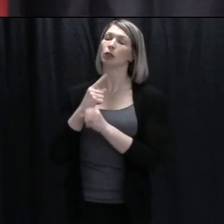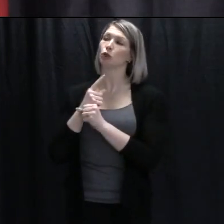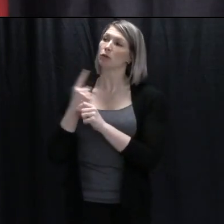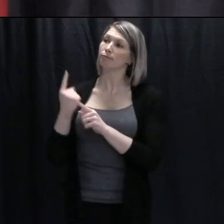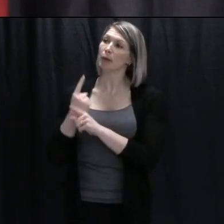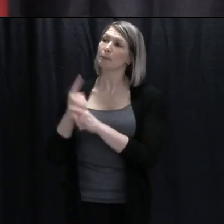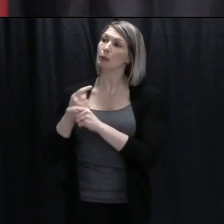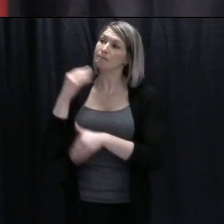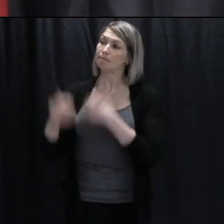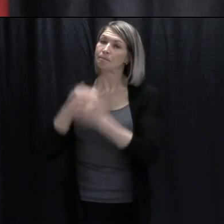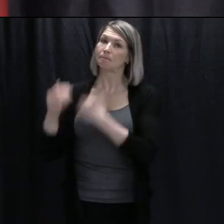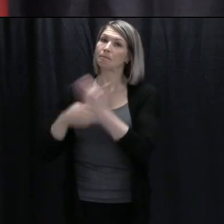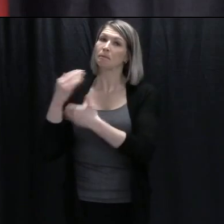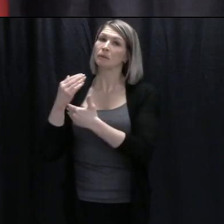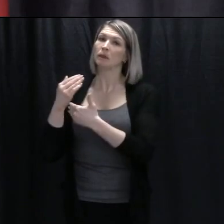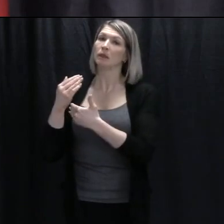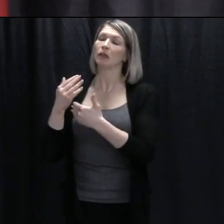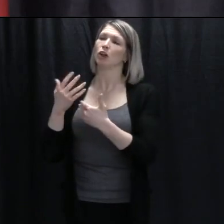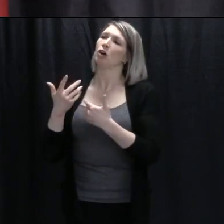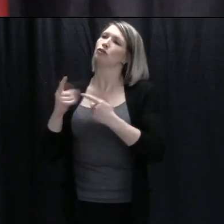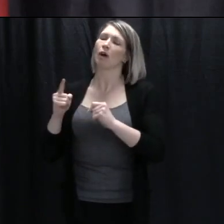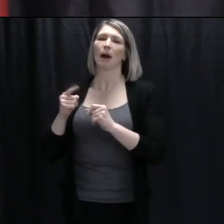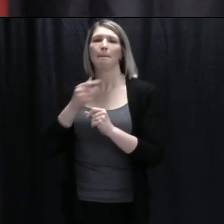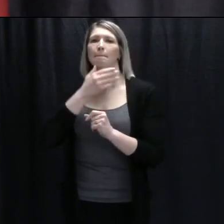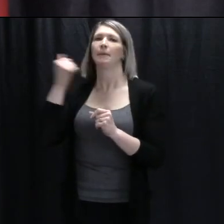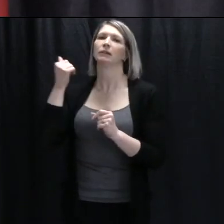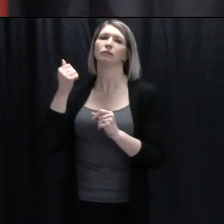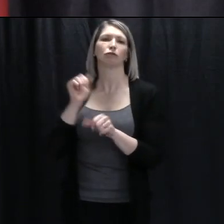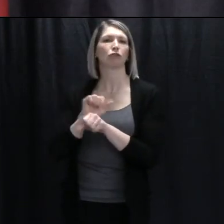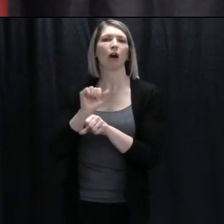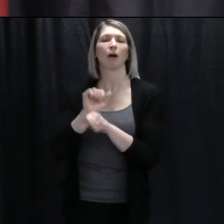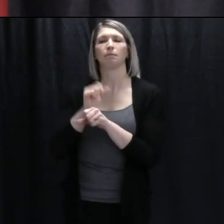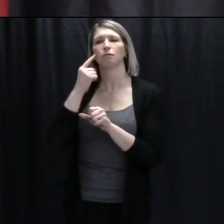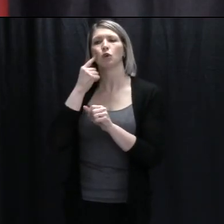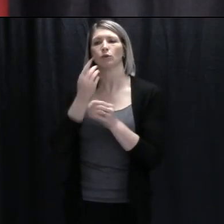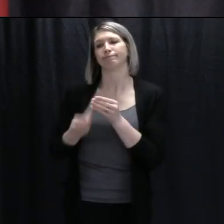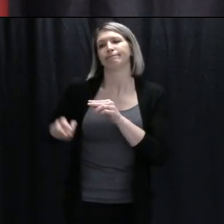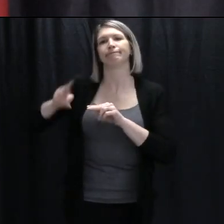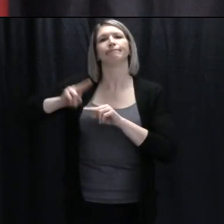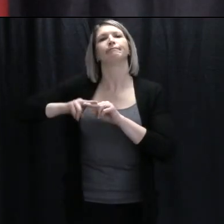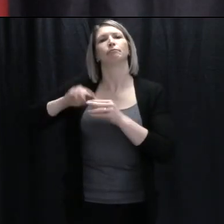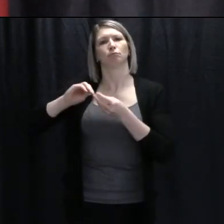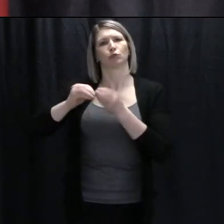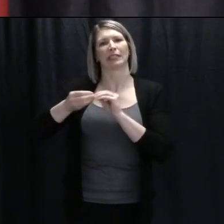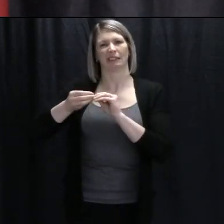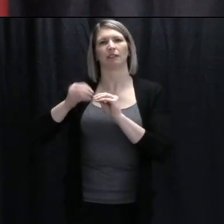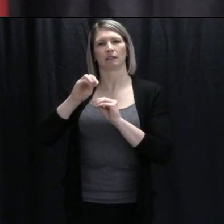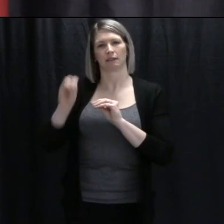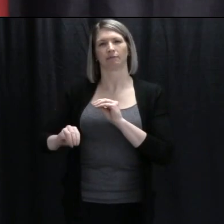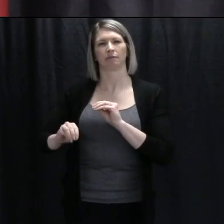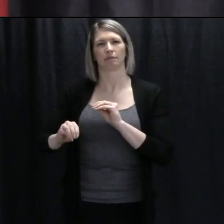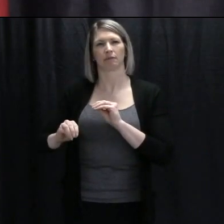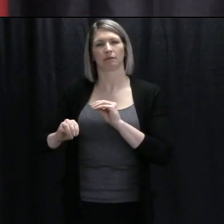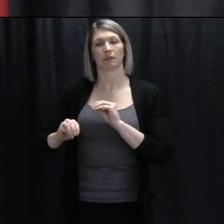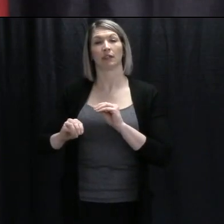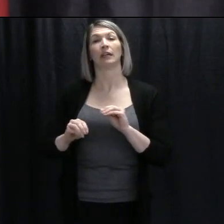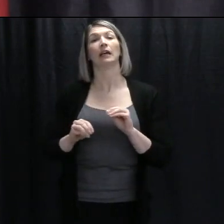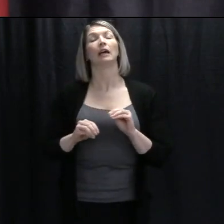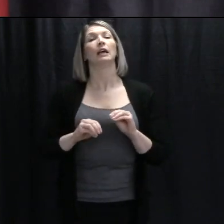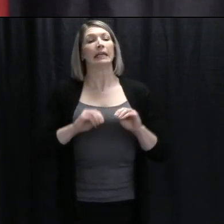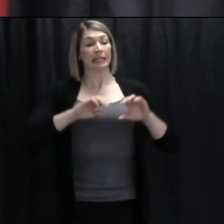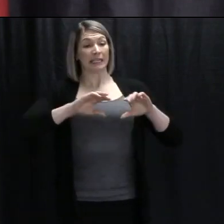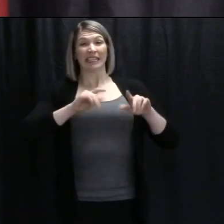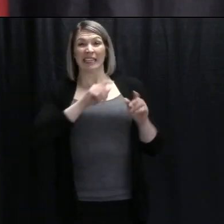to achieving curriculum outcomes. For graduating students in particular, Level 3 students